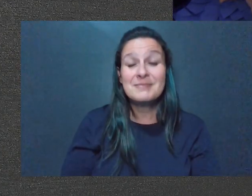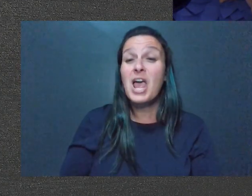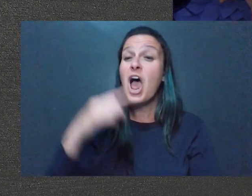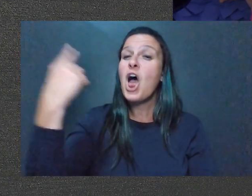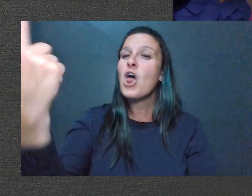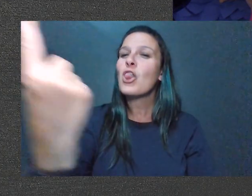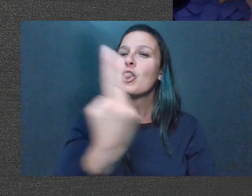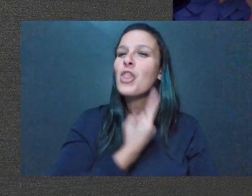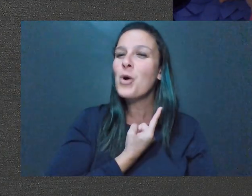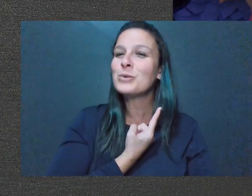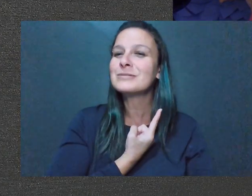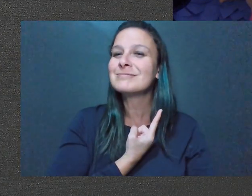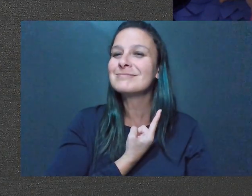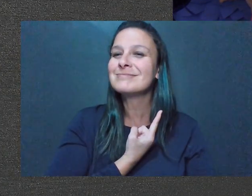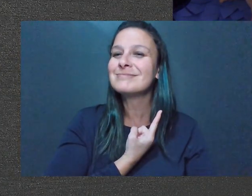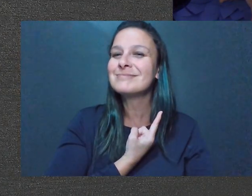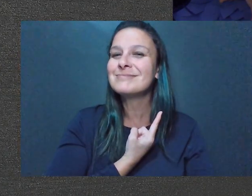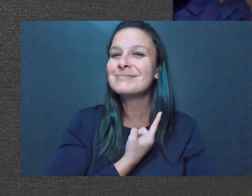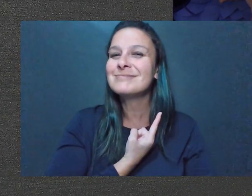All alone.